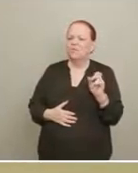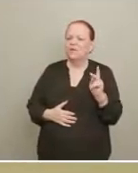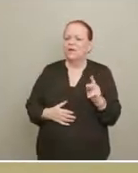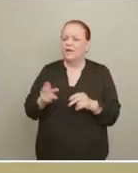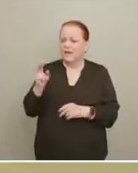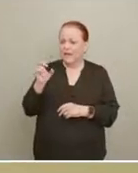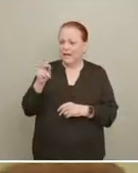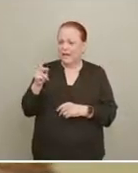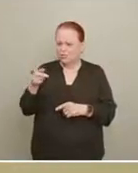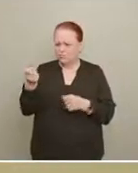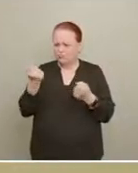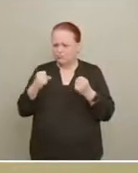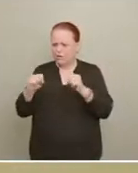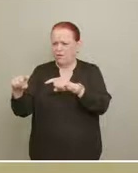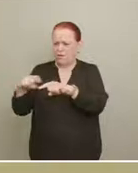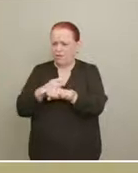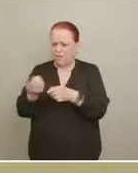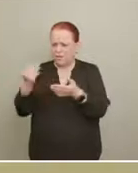Nick, can you try again, please?